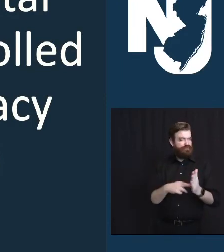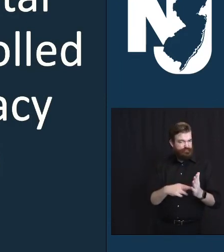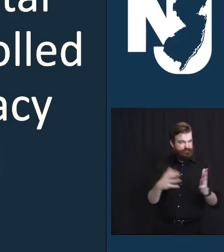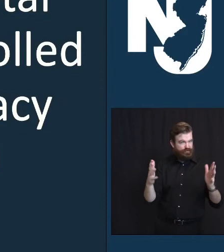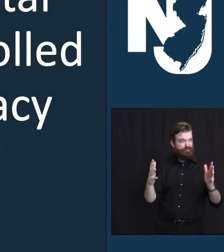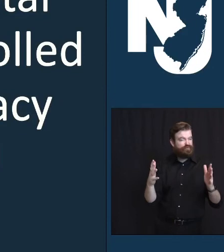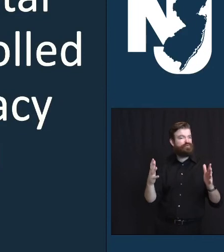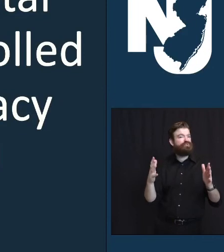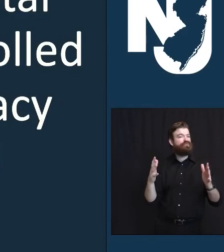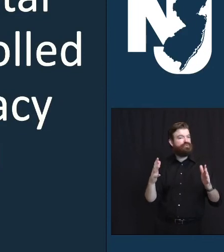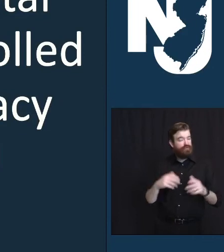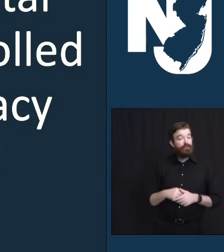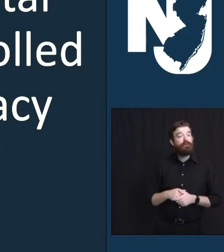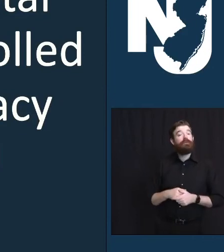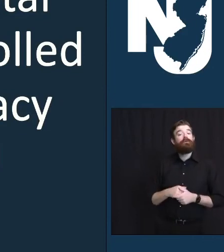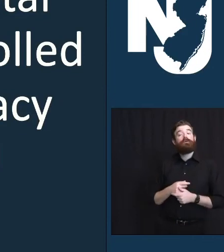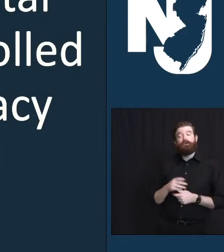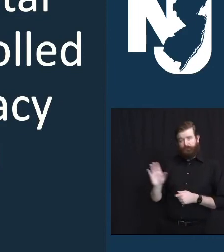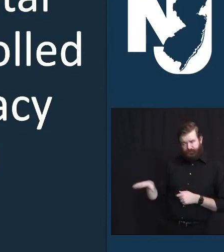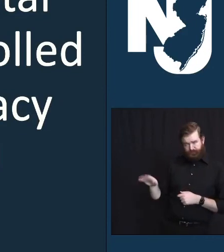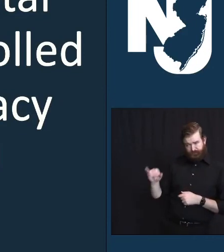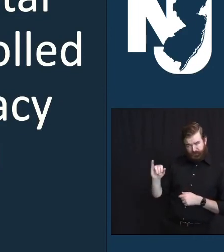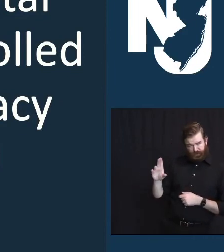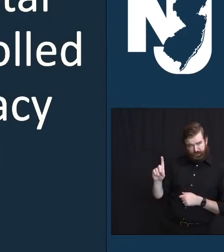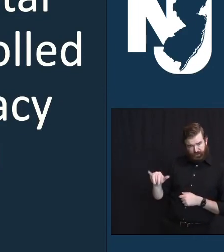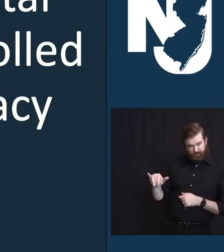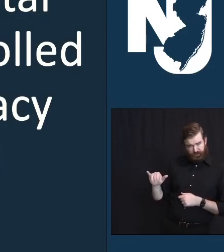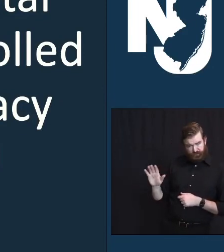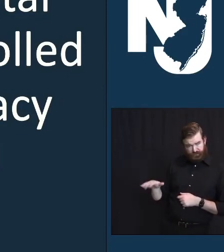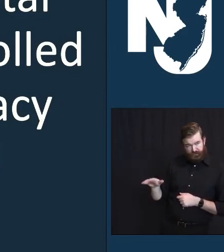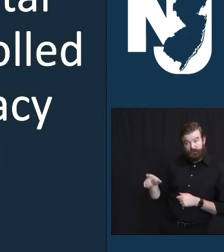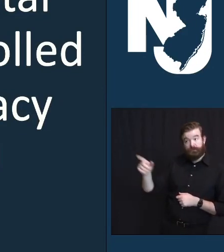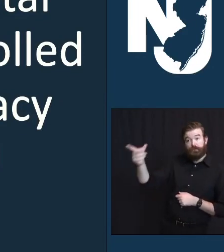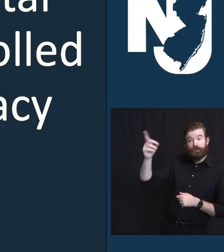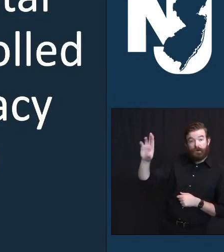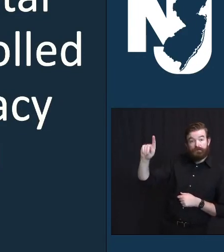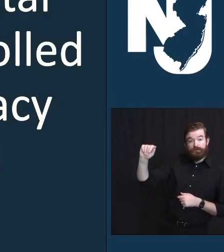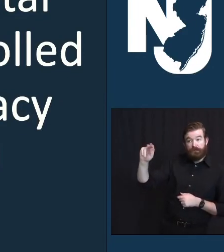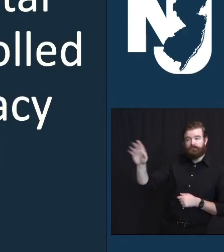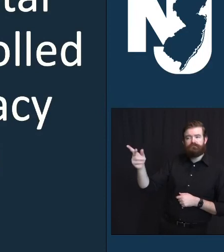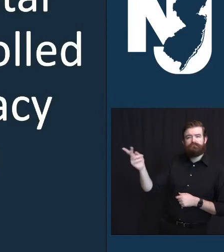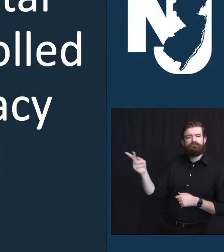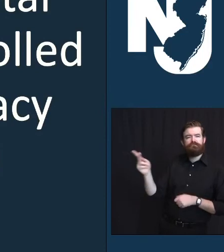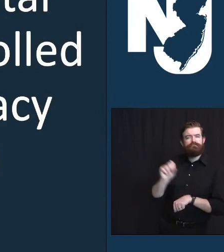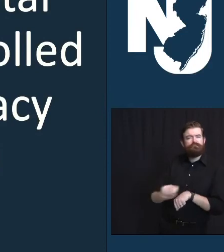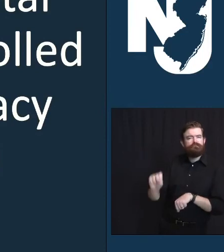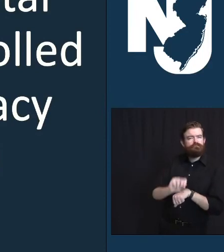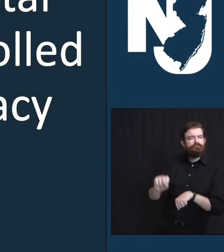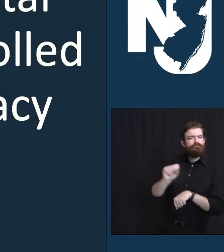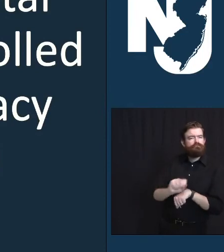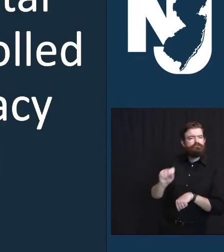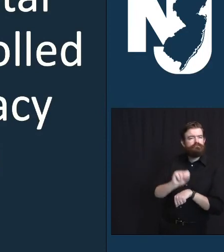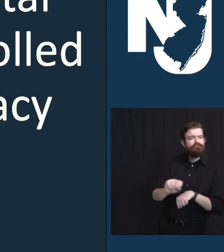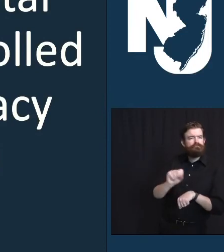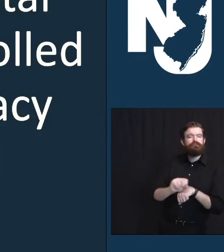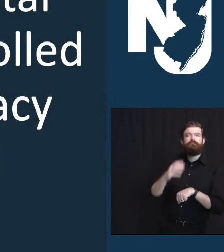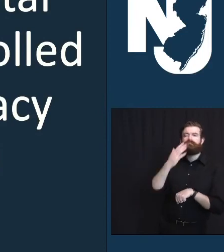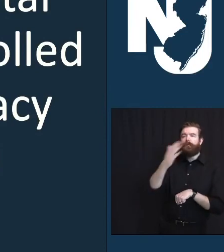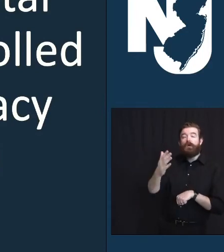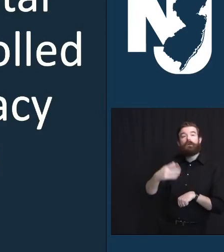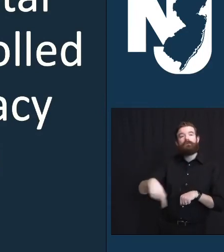of the squad, thank you for your focus to ensure some of our most vulnerable residents don't fall through the